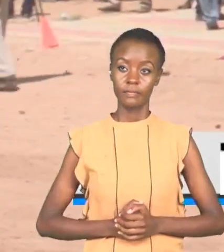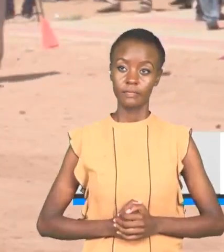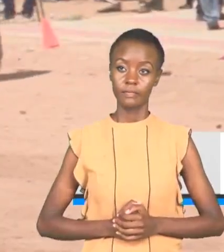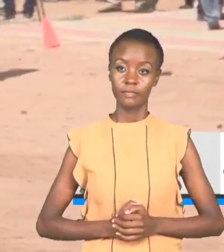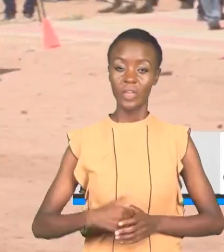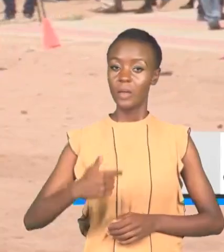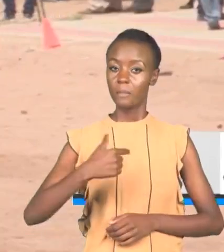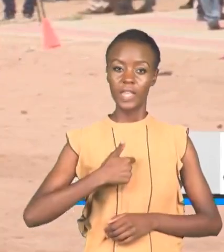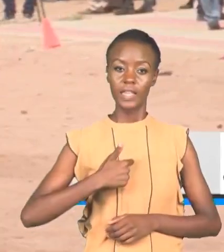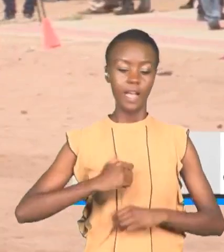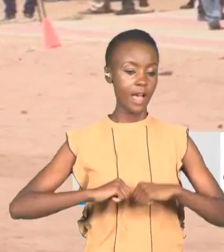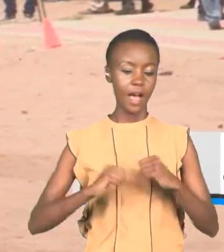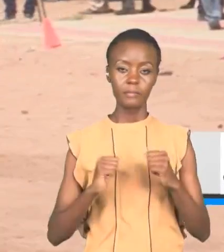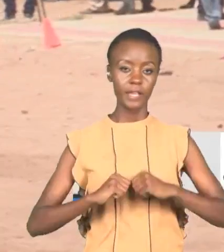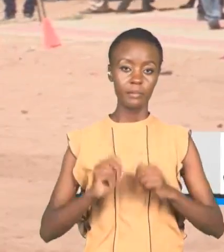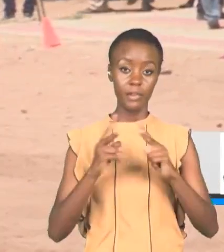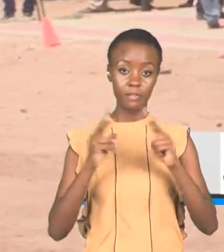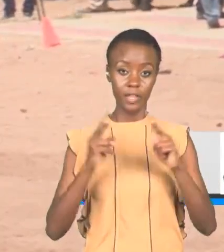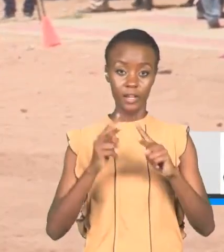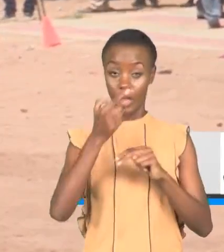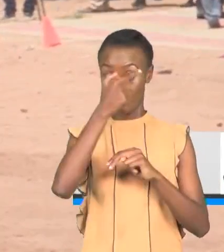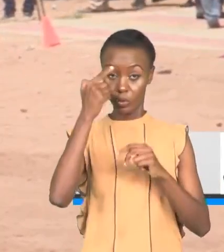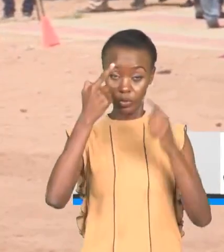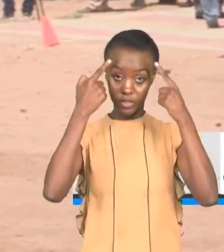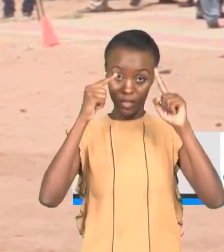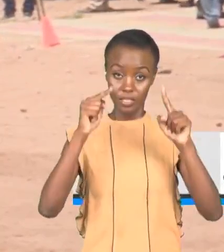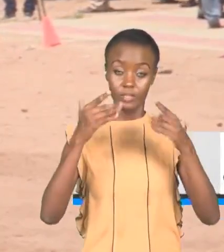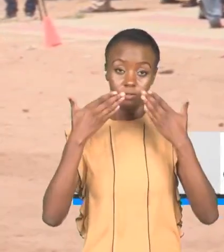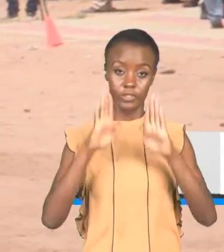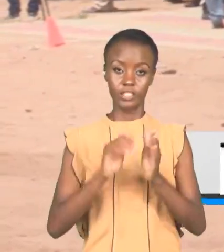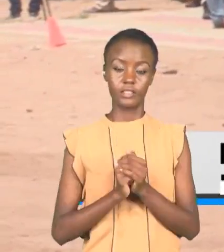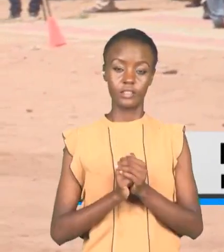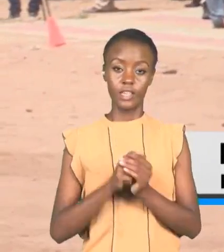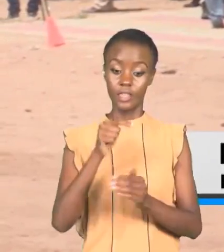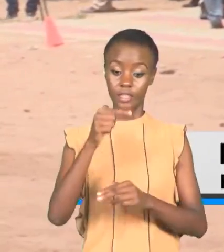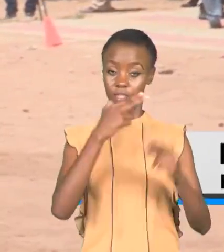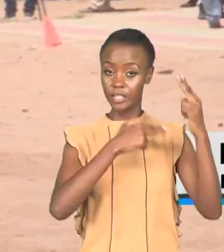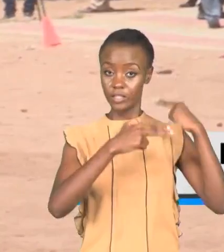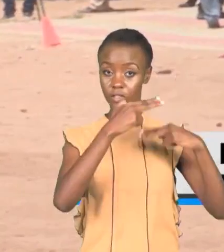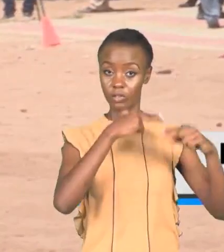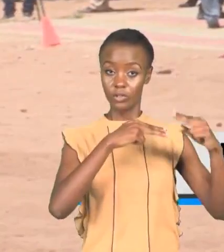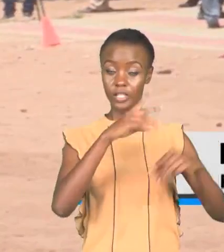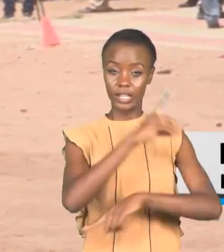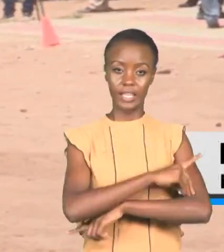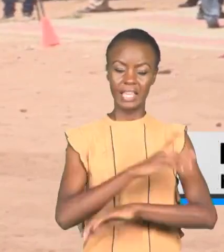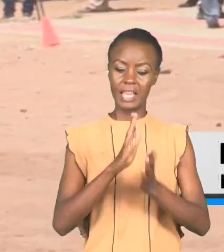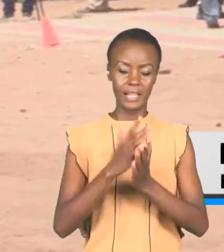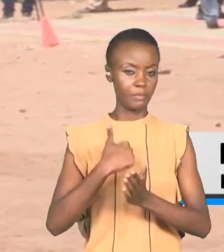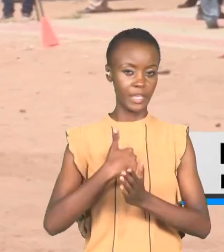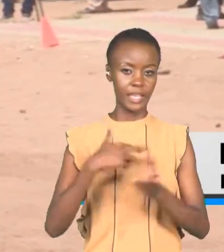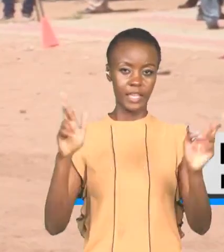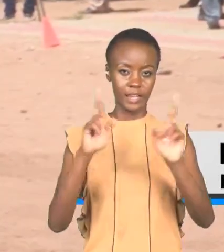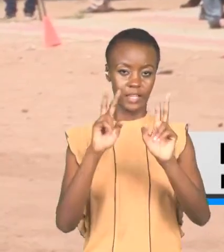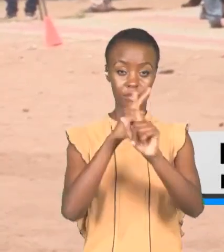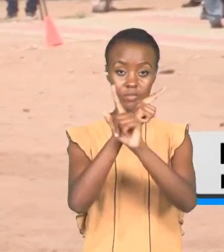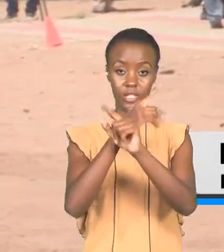I am very happy today for successfully completing this training. It is a historic day for us, and I'm ready to defend our